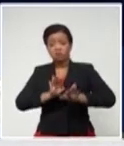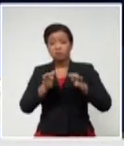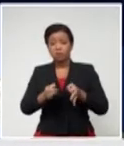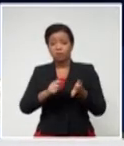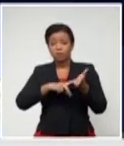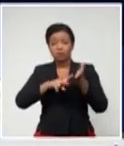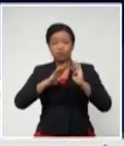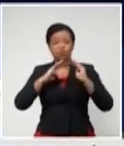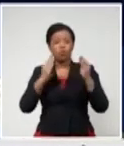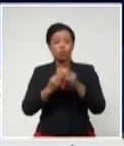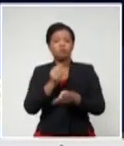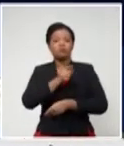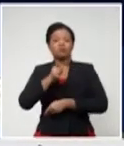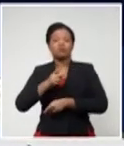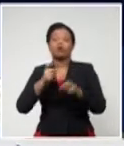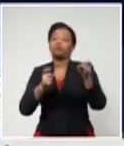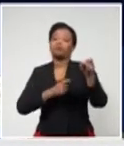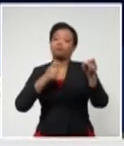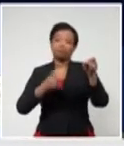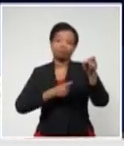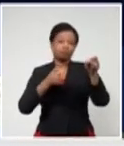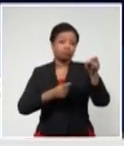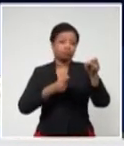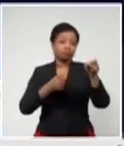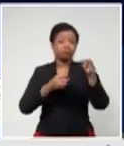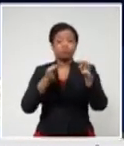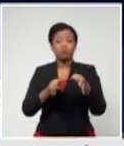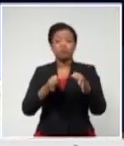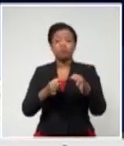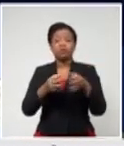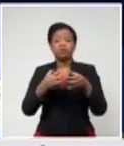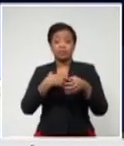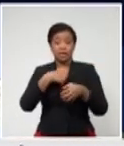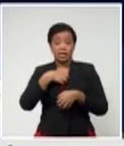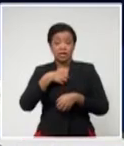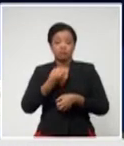of Bauta in this province. Yesterday,